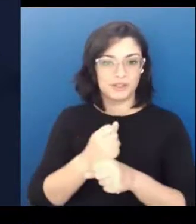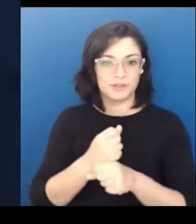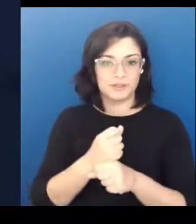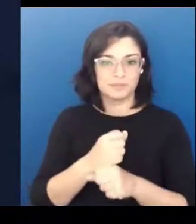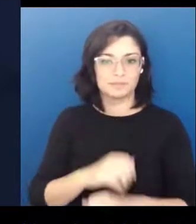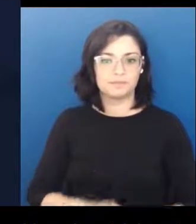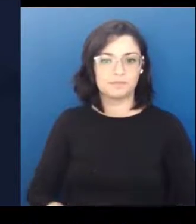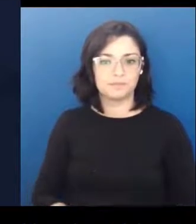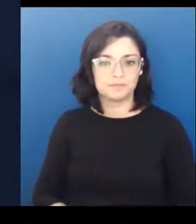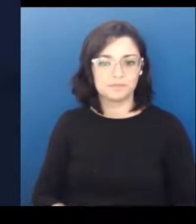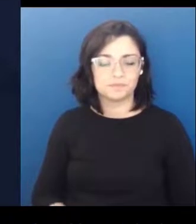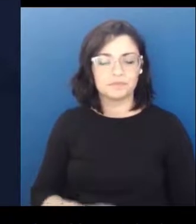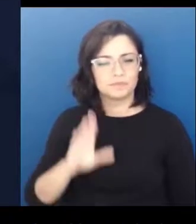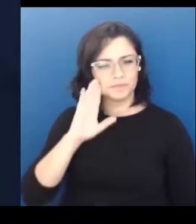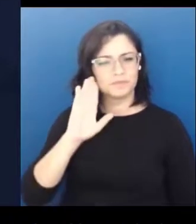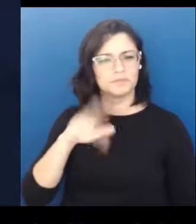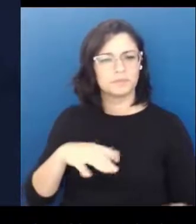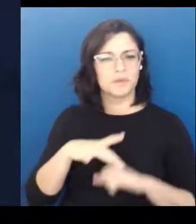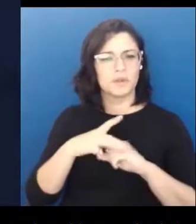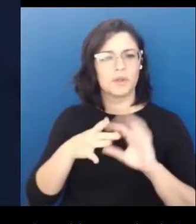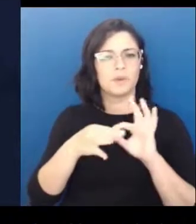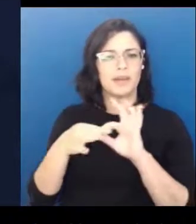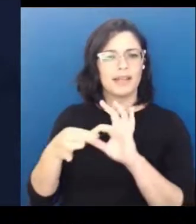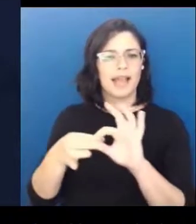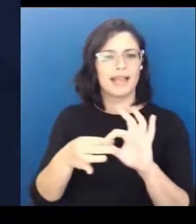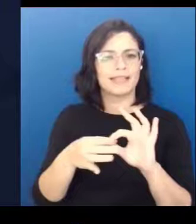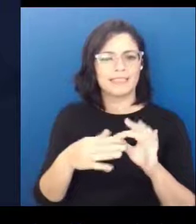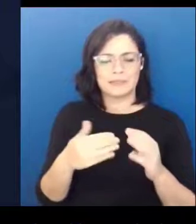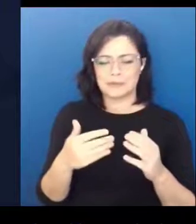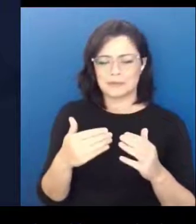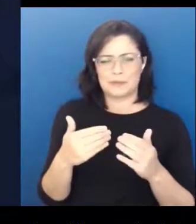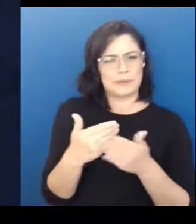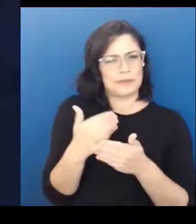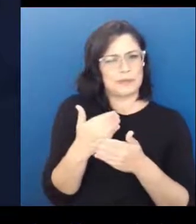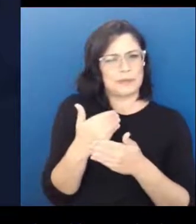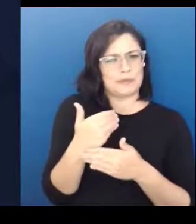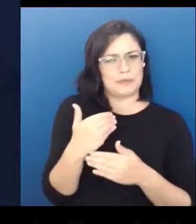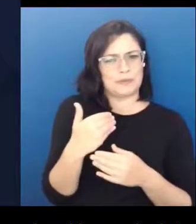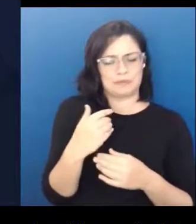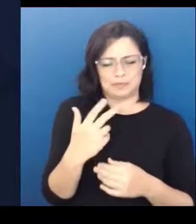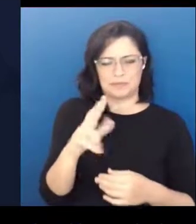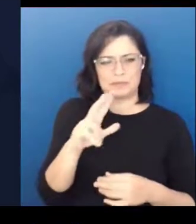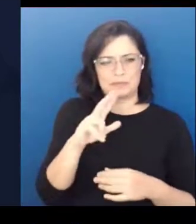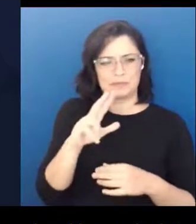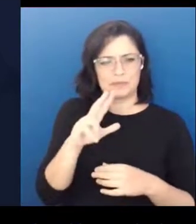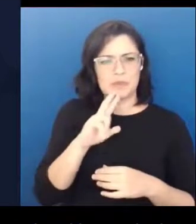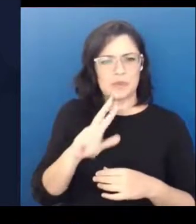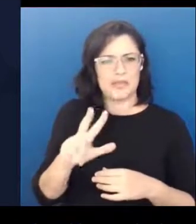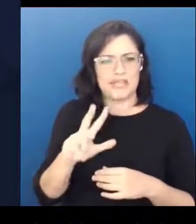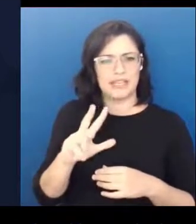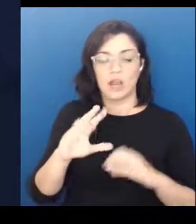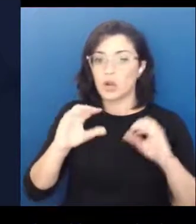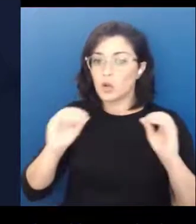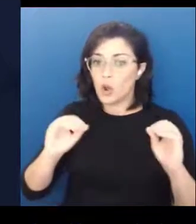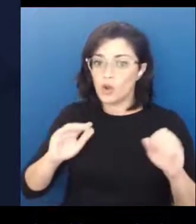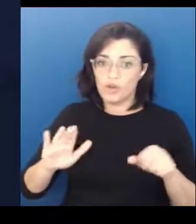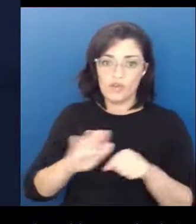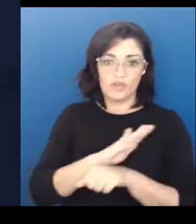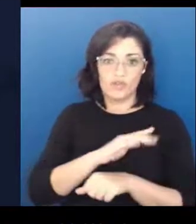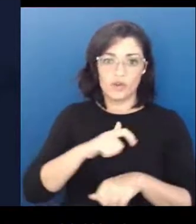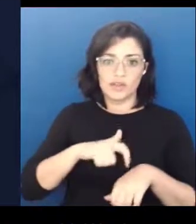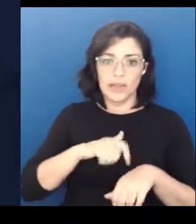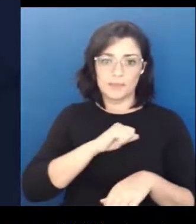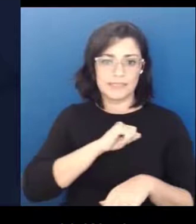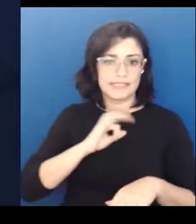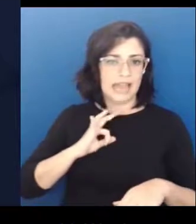Alliance is but 3 years old. We do not have a full-time staff. We do not have a lot of money. We do not have a lot of